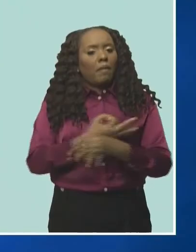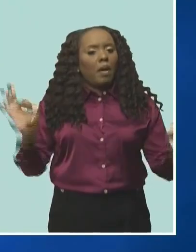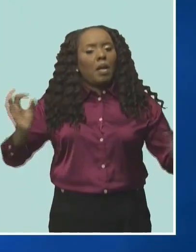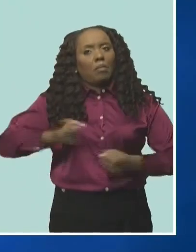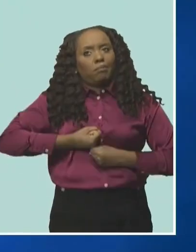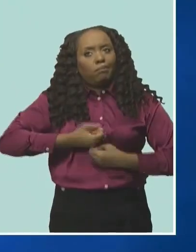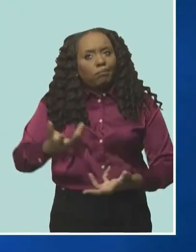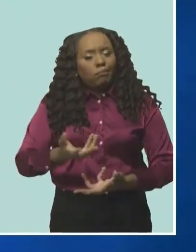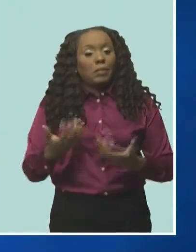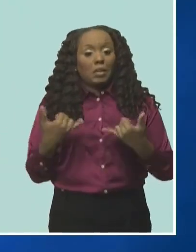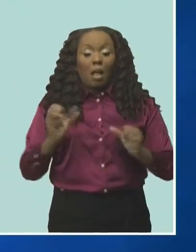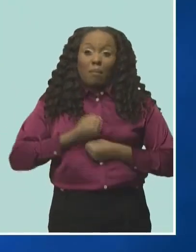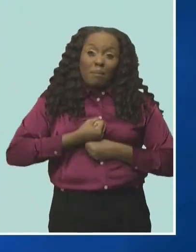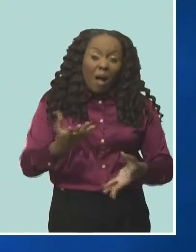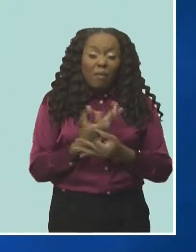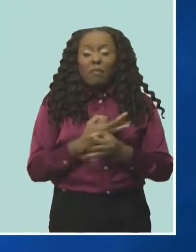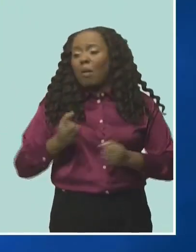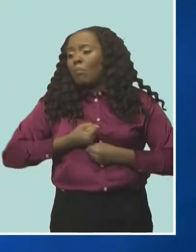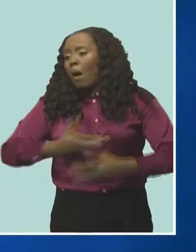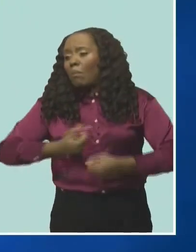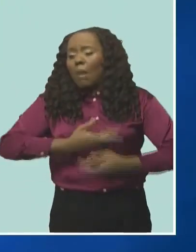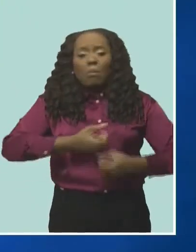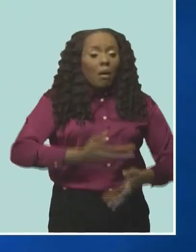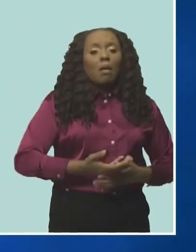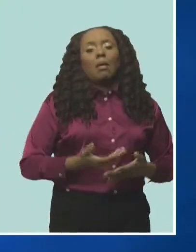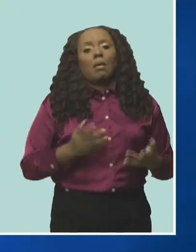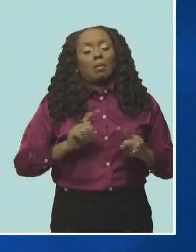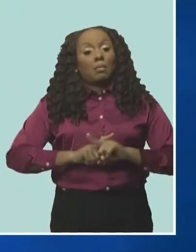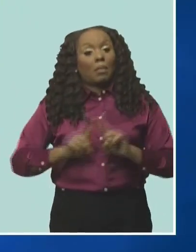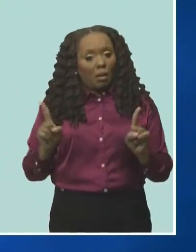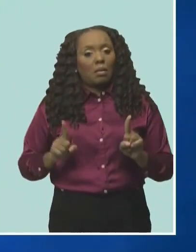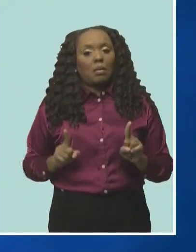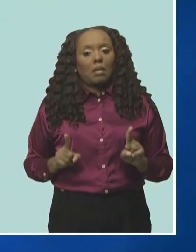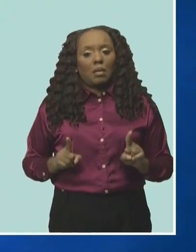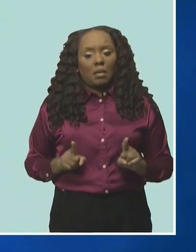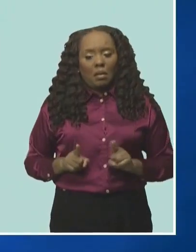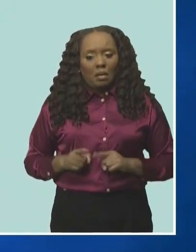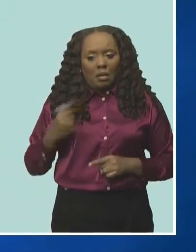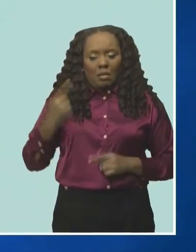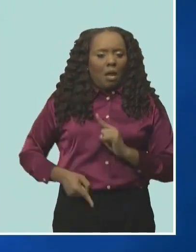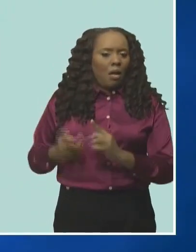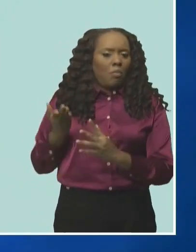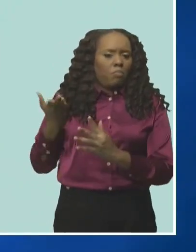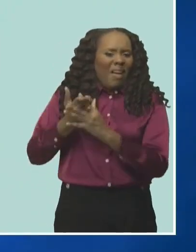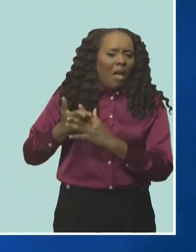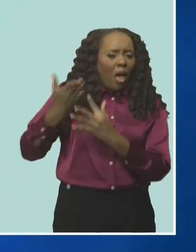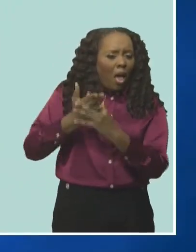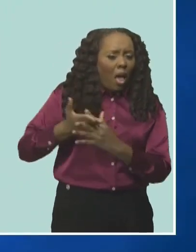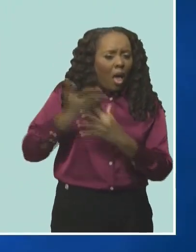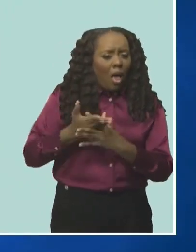ideas, but it does protect the population from the harm that